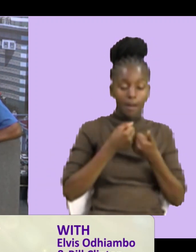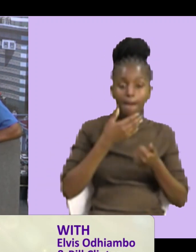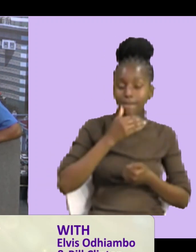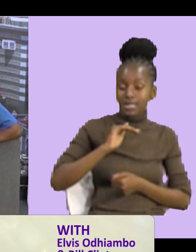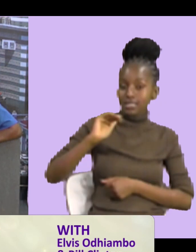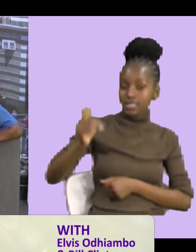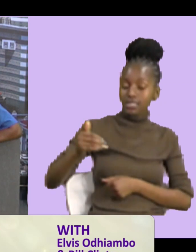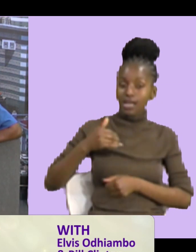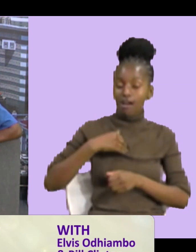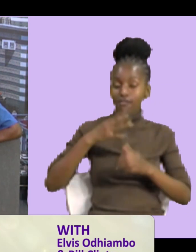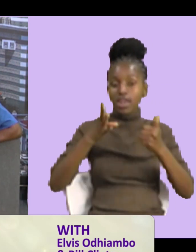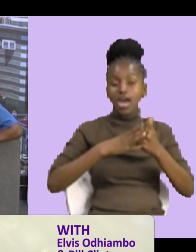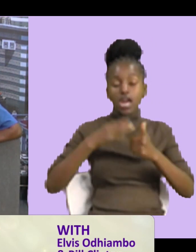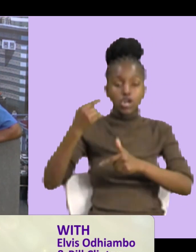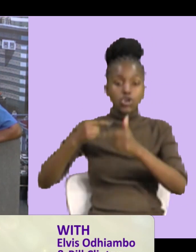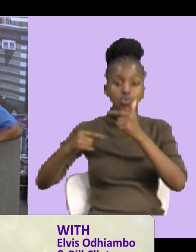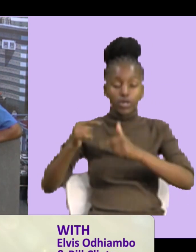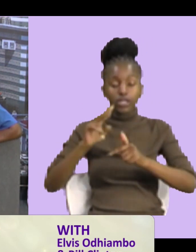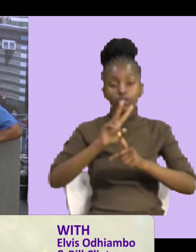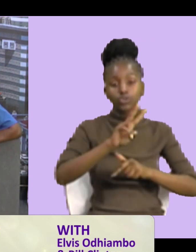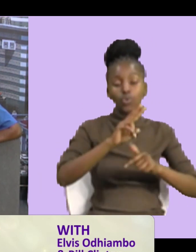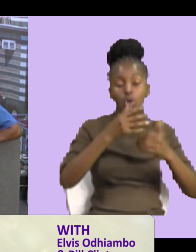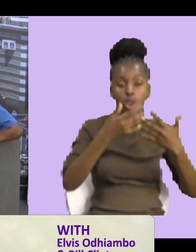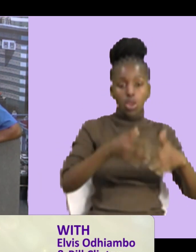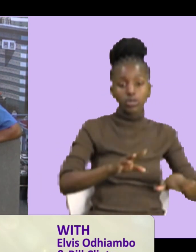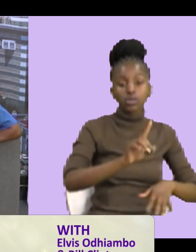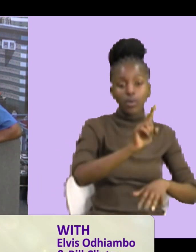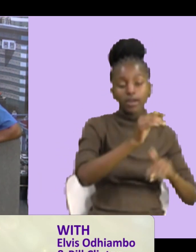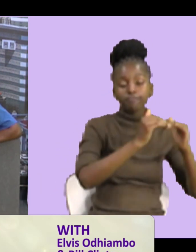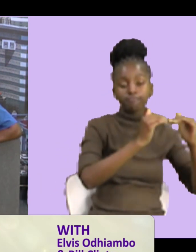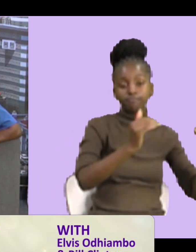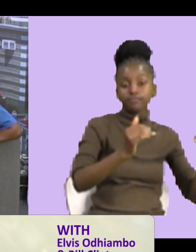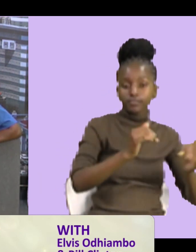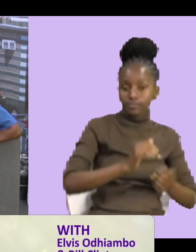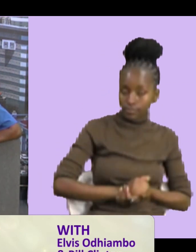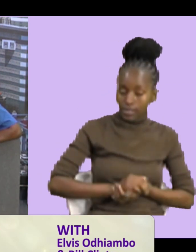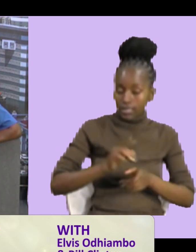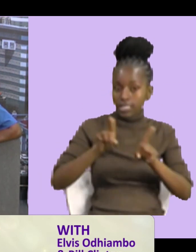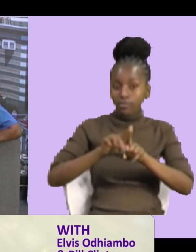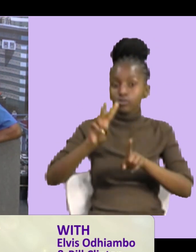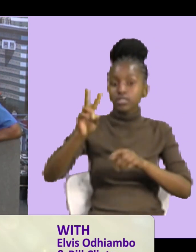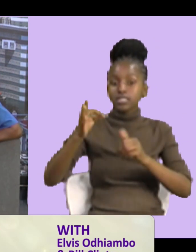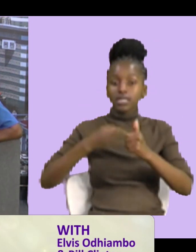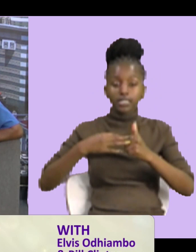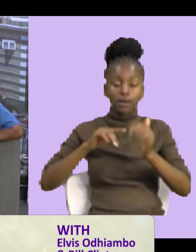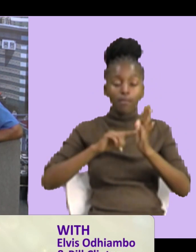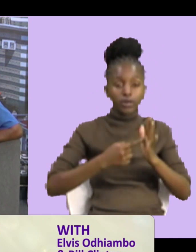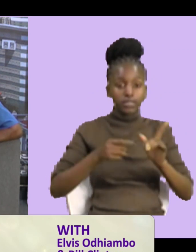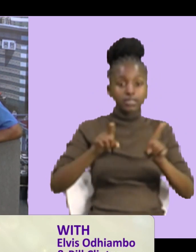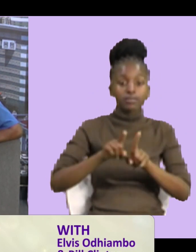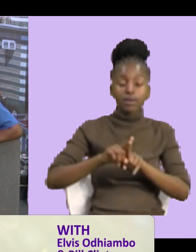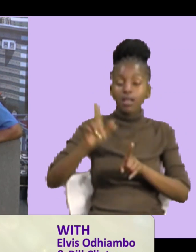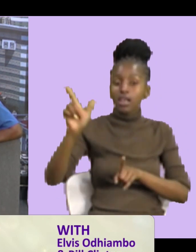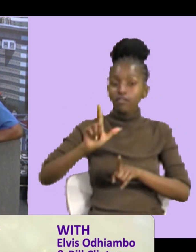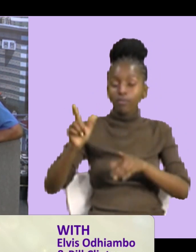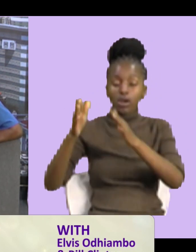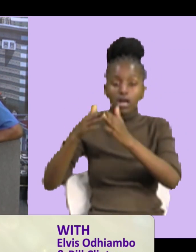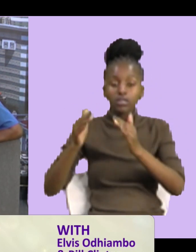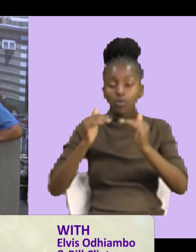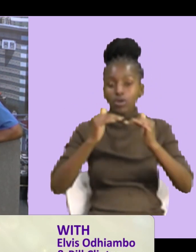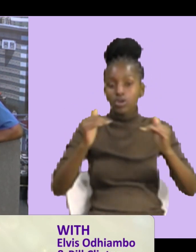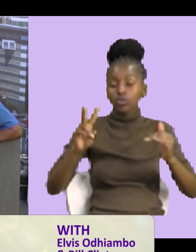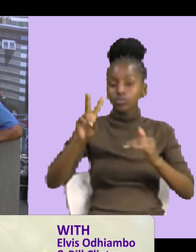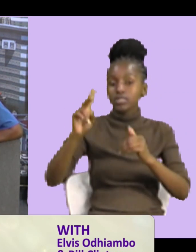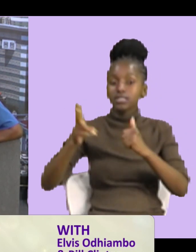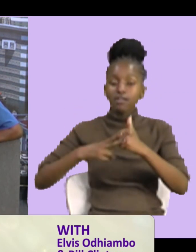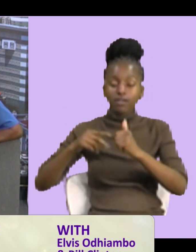9 wins. We have 2 losses, 1 draw with 28 points. Liverpool and Arsenal are tying with